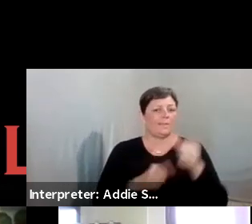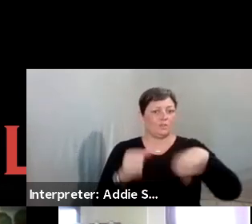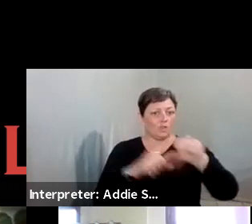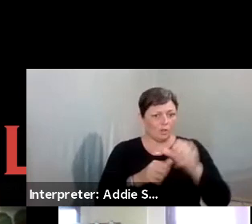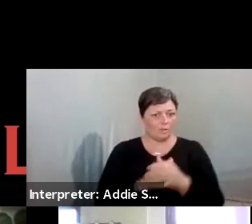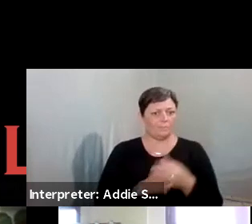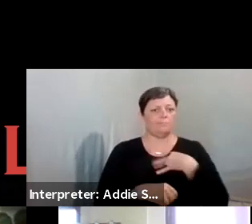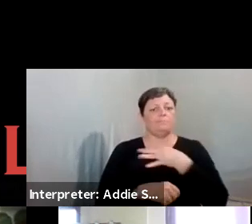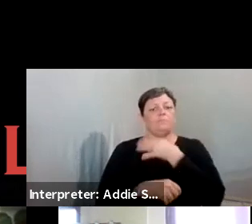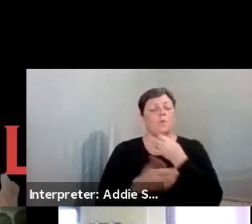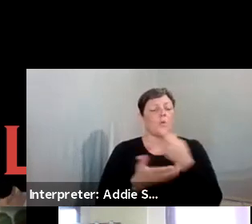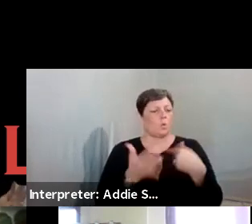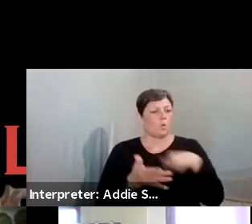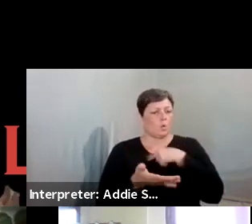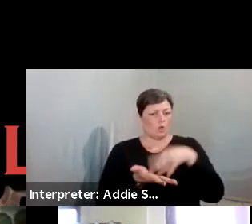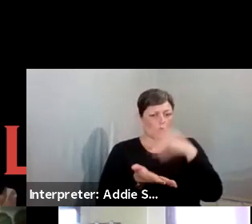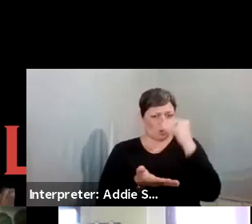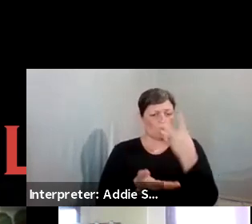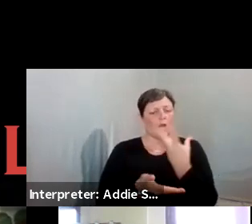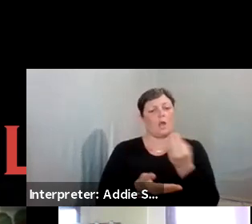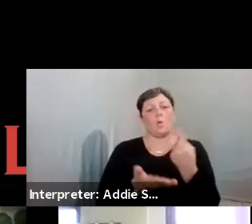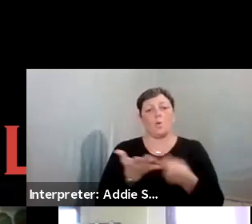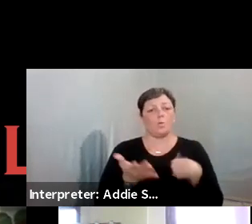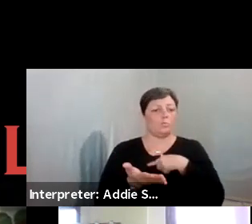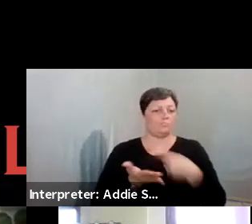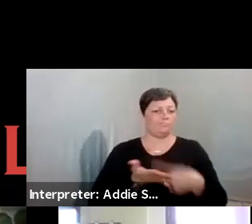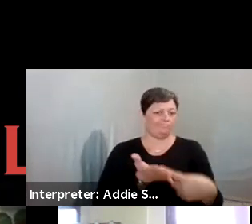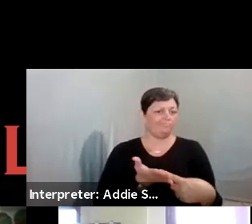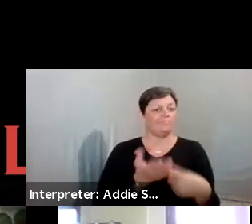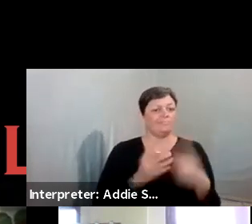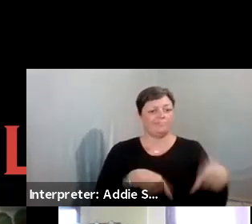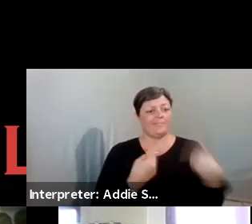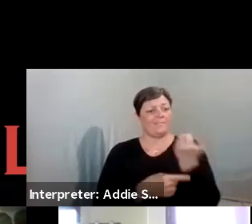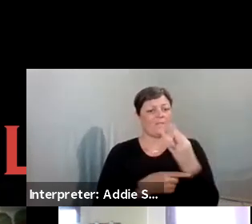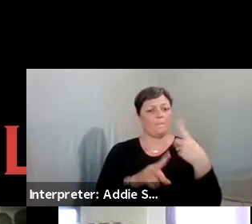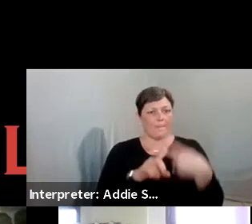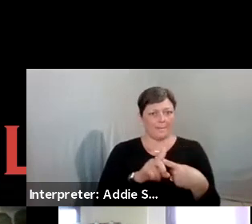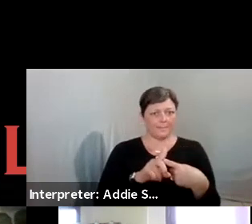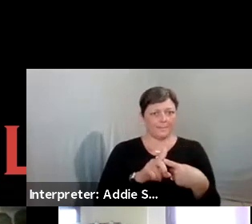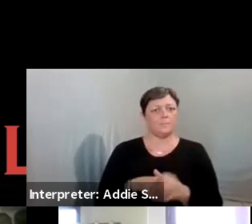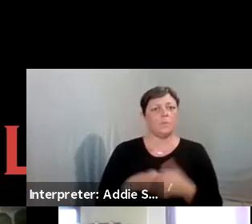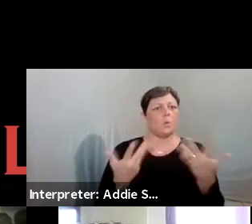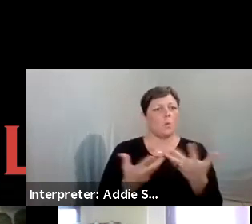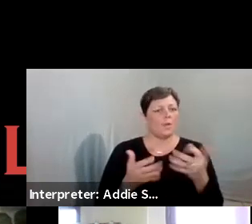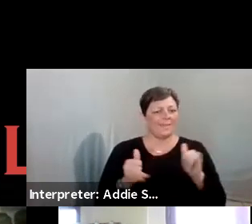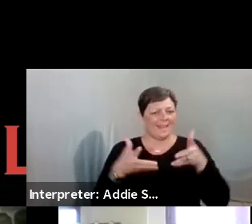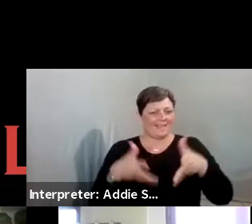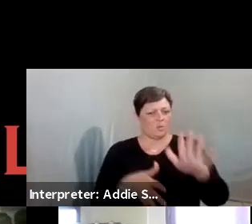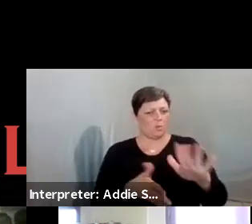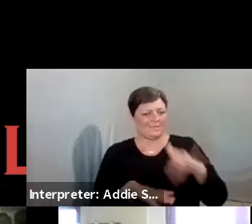on what we've learned and all the things that we have covered in the last couple of months. Where does that leave your